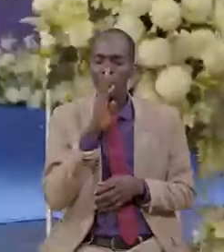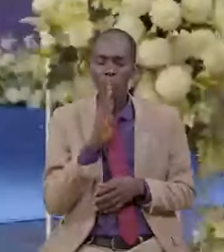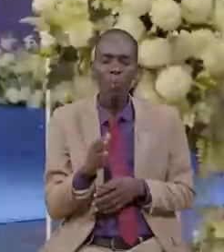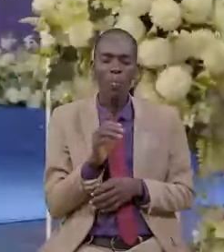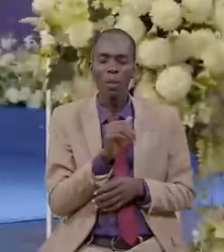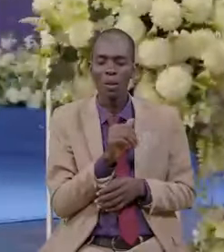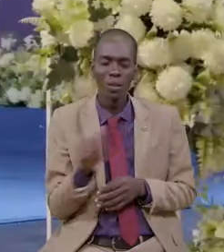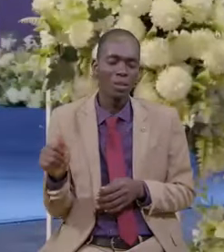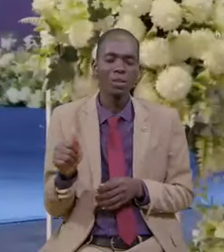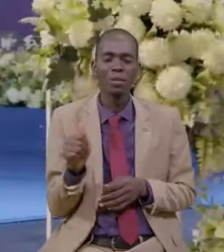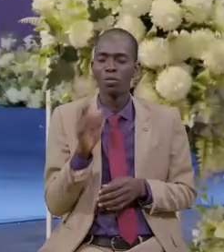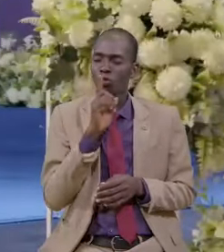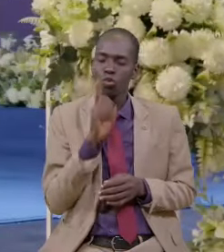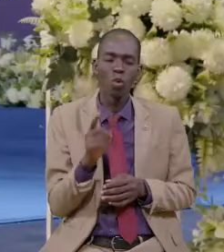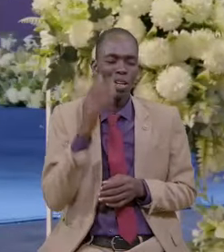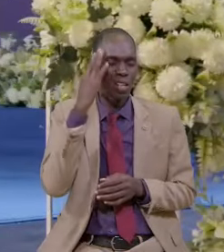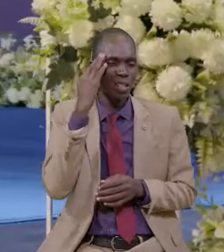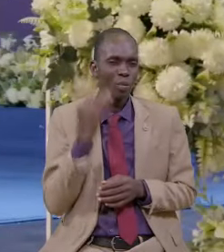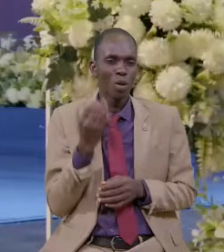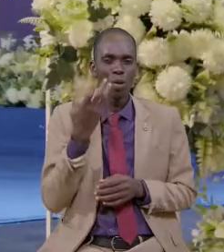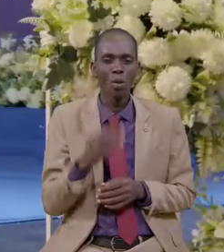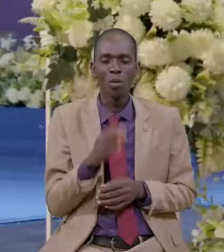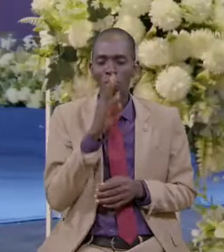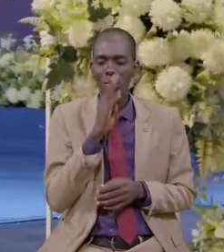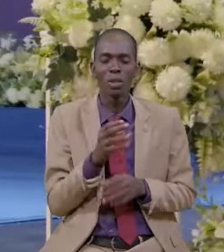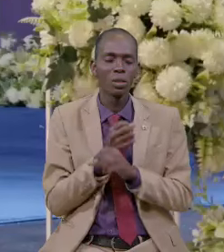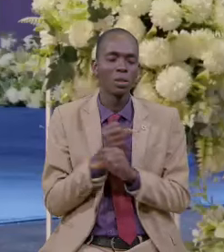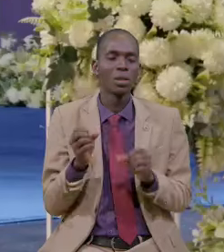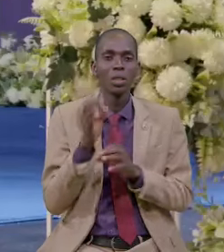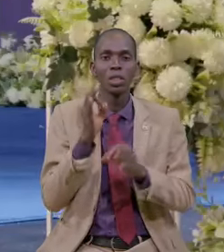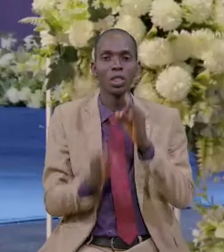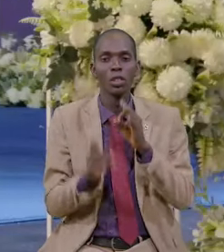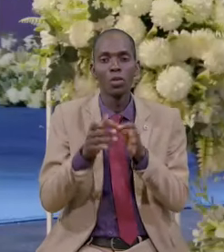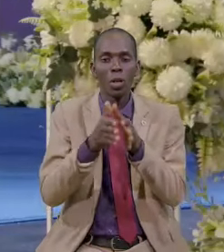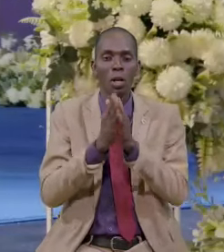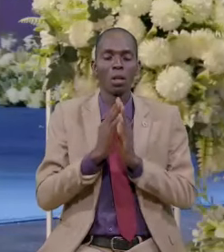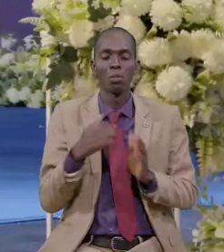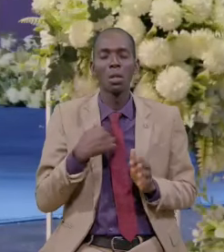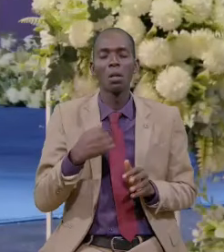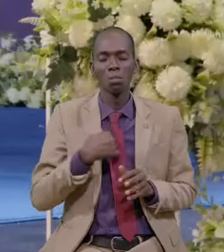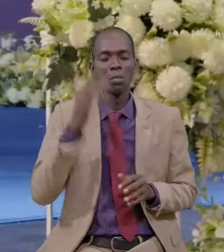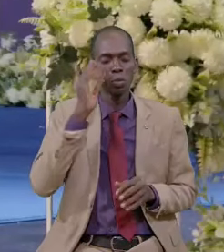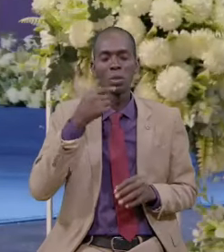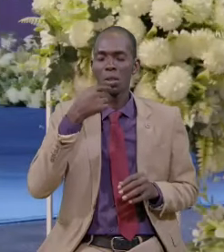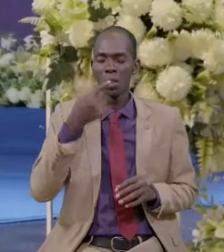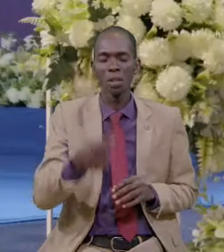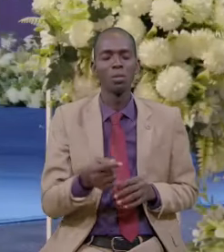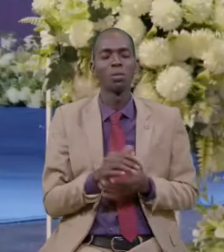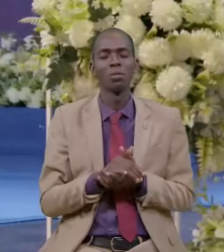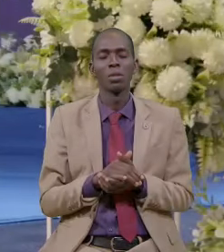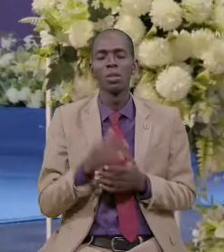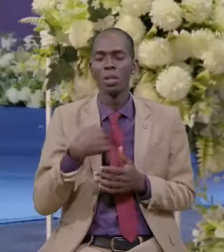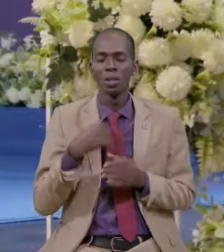definite experience of being born again. If you ask me, I'll tell you. I can take you to